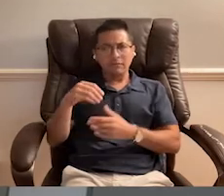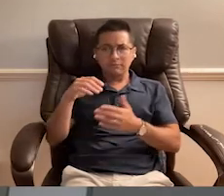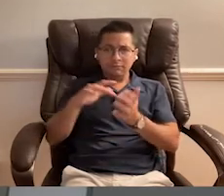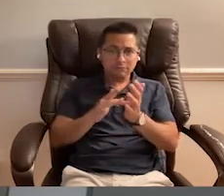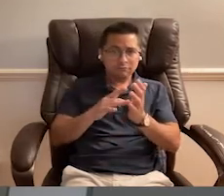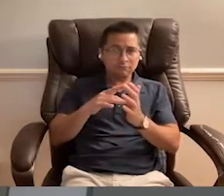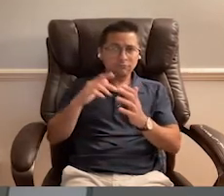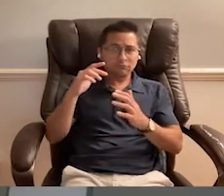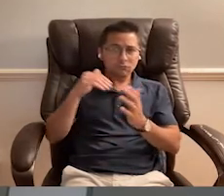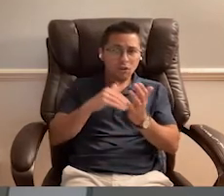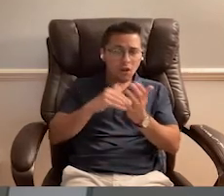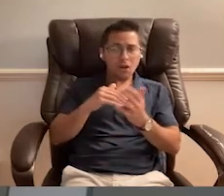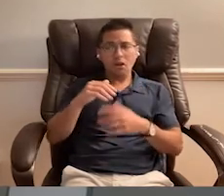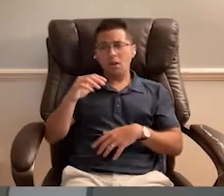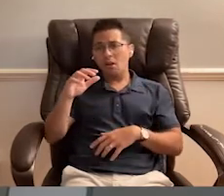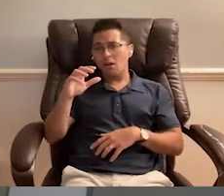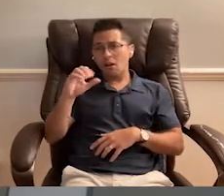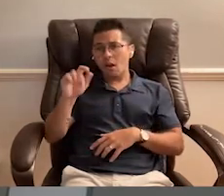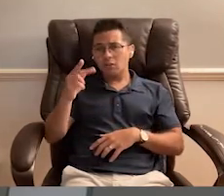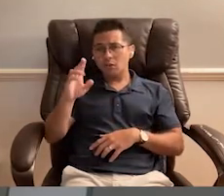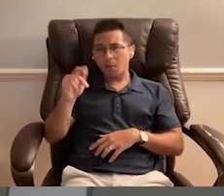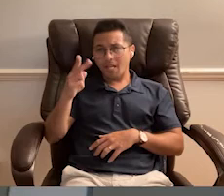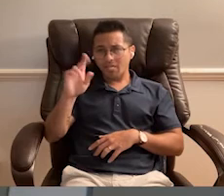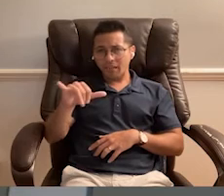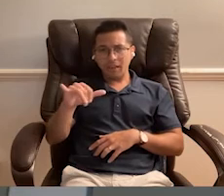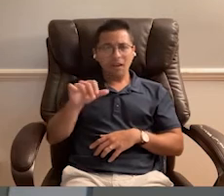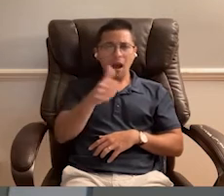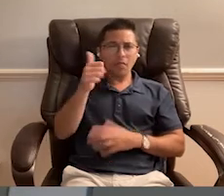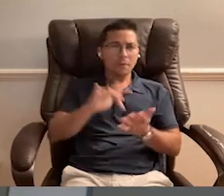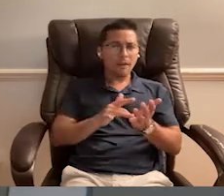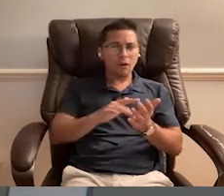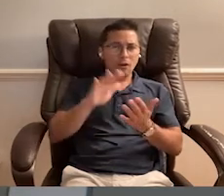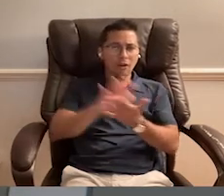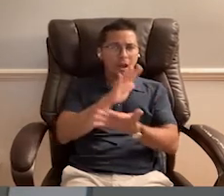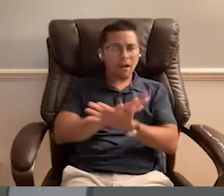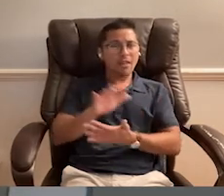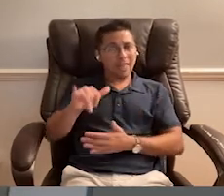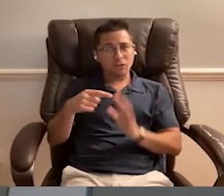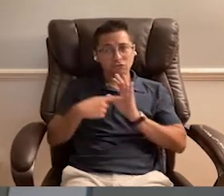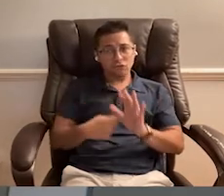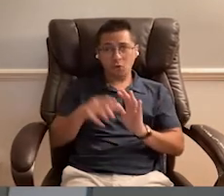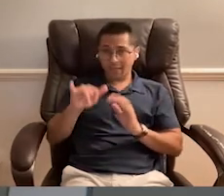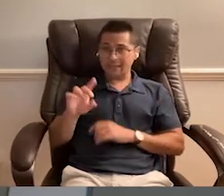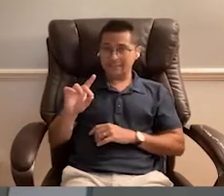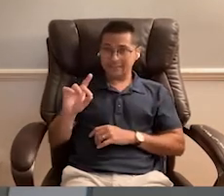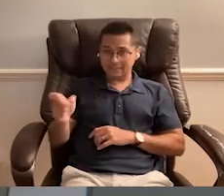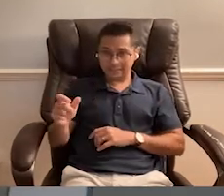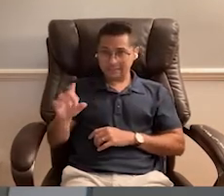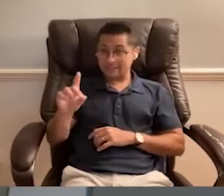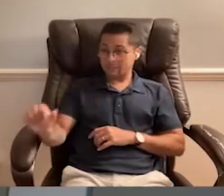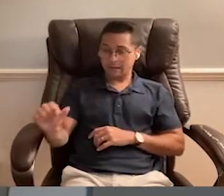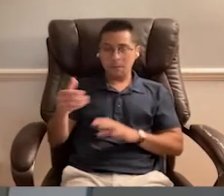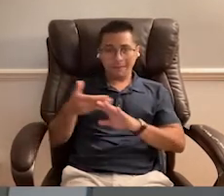look for this disability is from either a medical doctor, a doctor of osteopathy, or other medical records that,